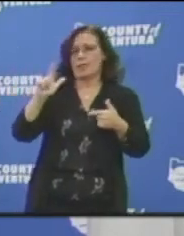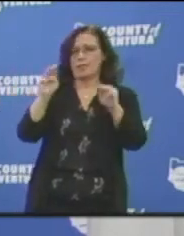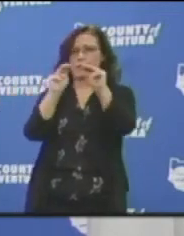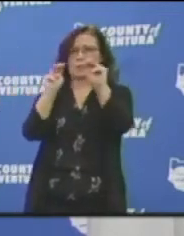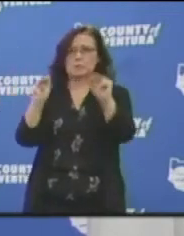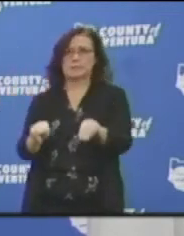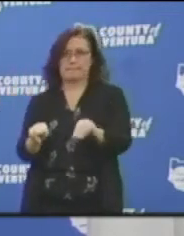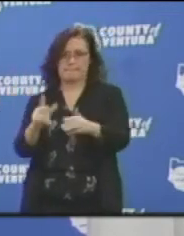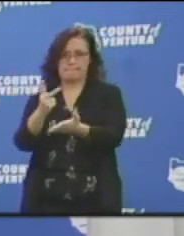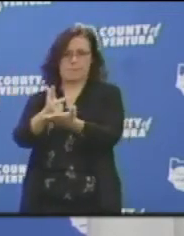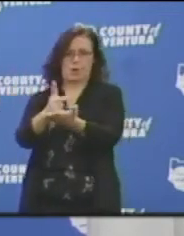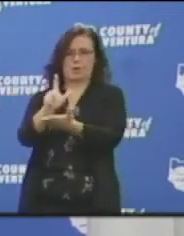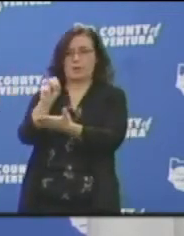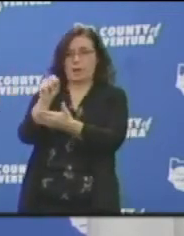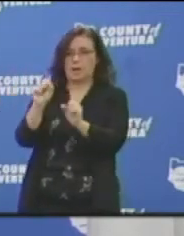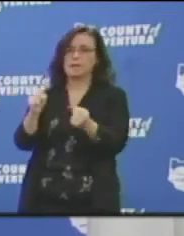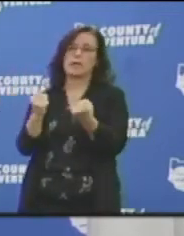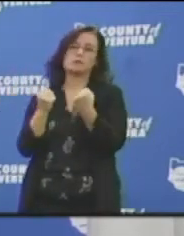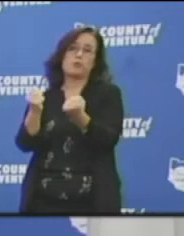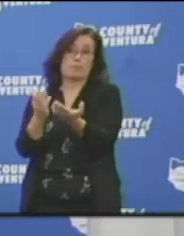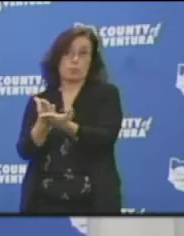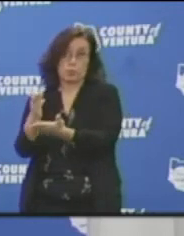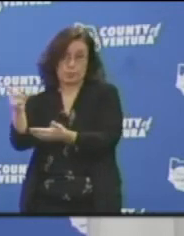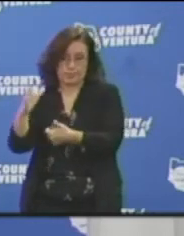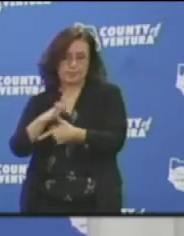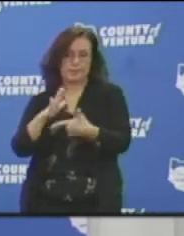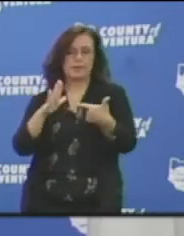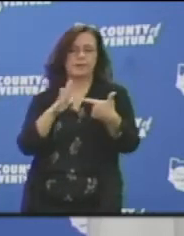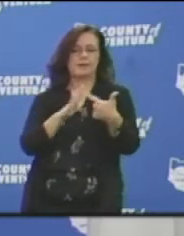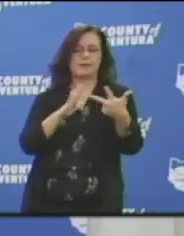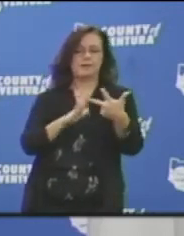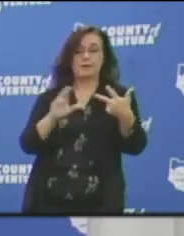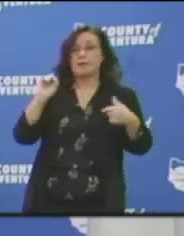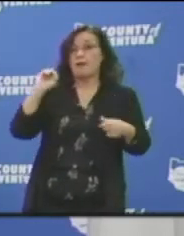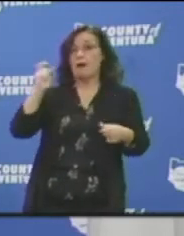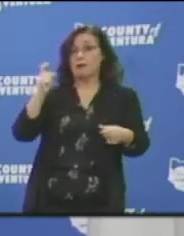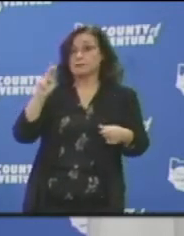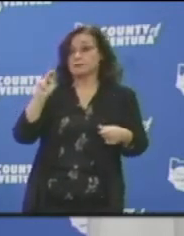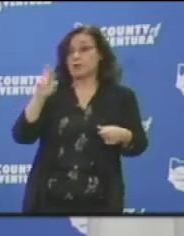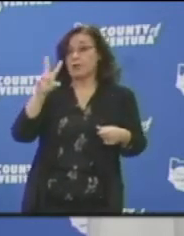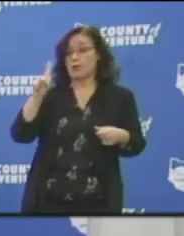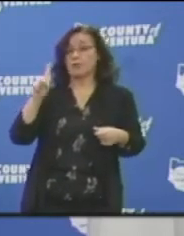lot, a drive-through site at Oxnard College,